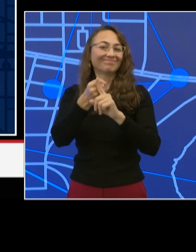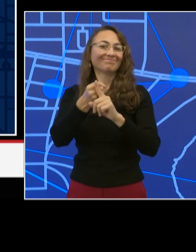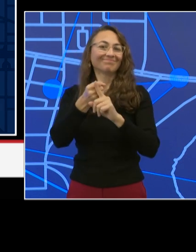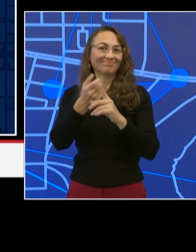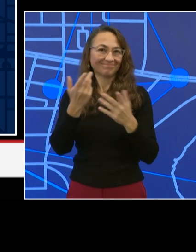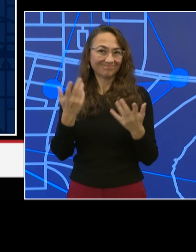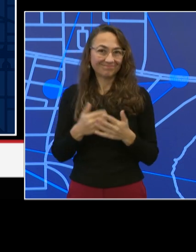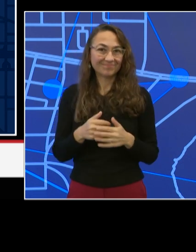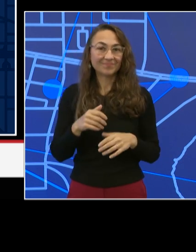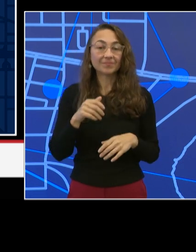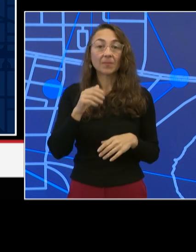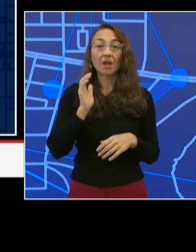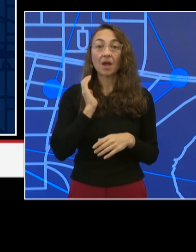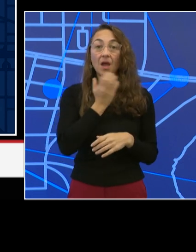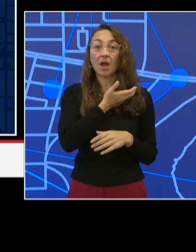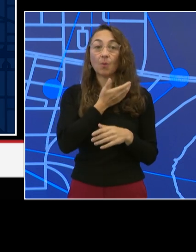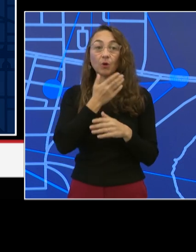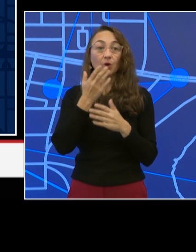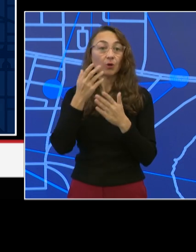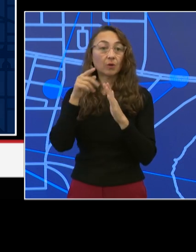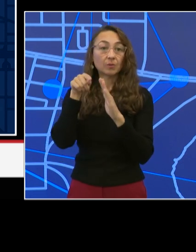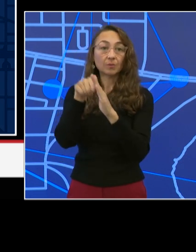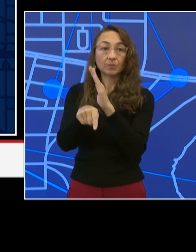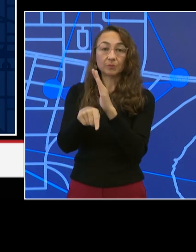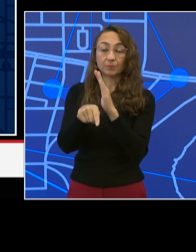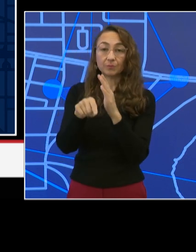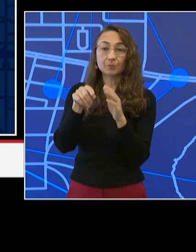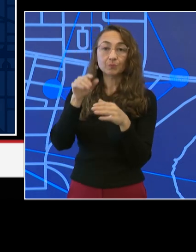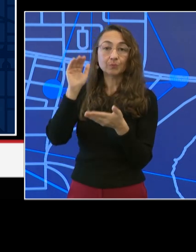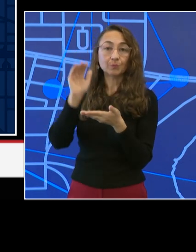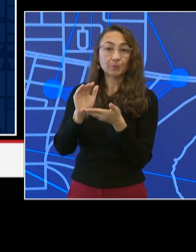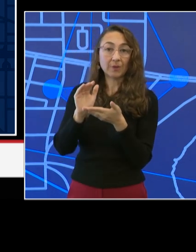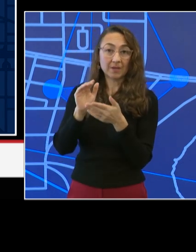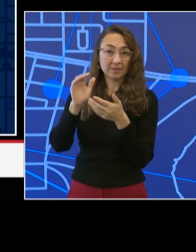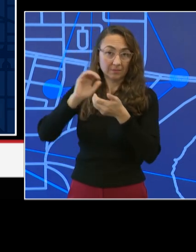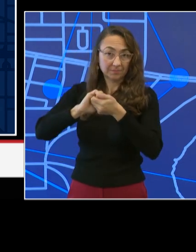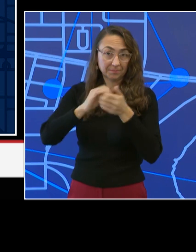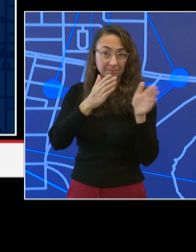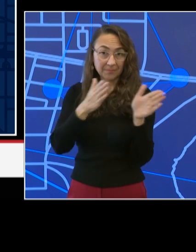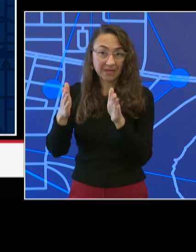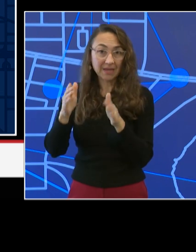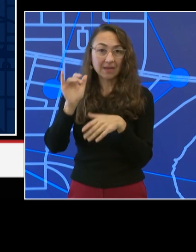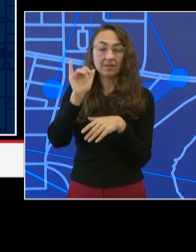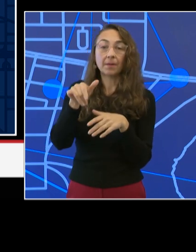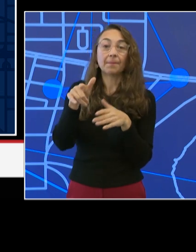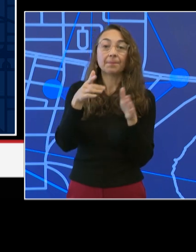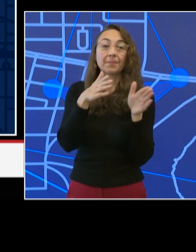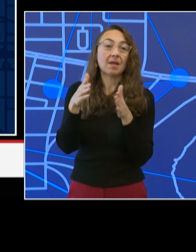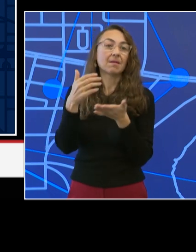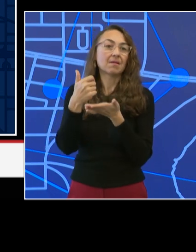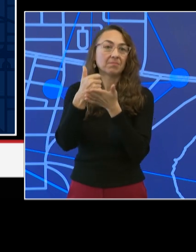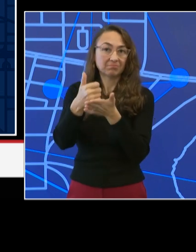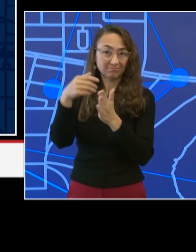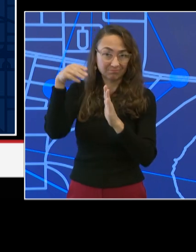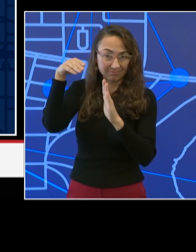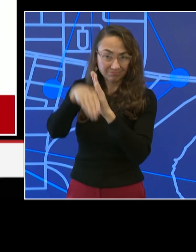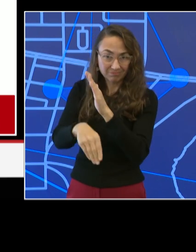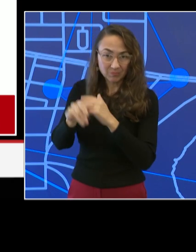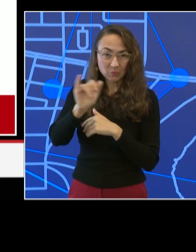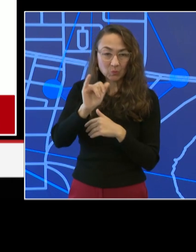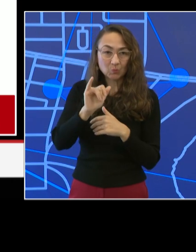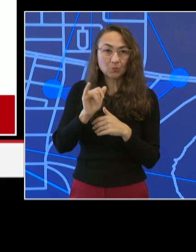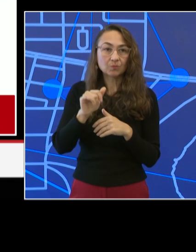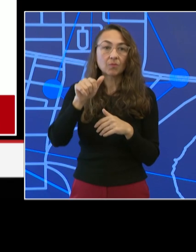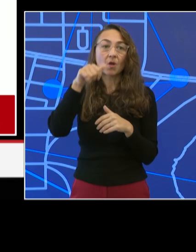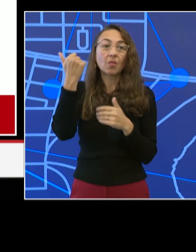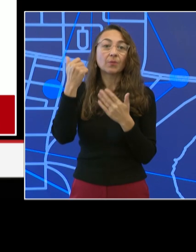Partnership Plan is one of the reasons why we've seen such a reduction. In January, we launched THRIVE, which stands for